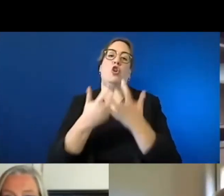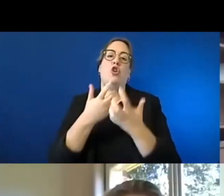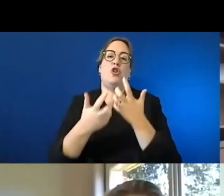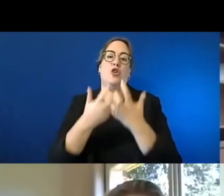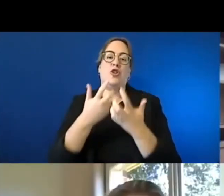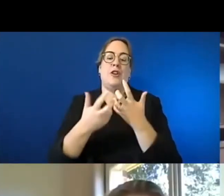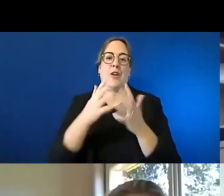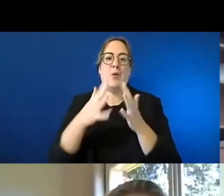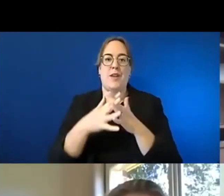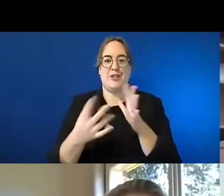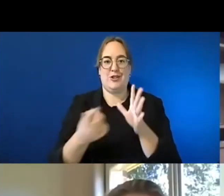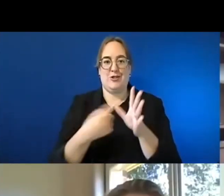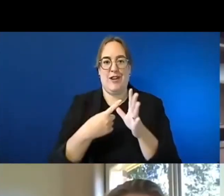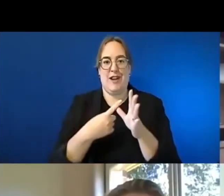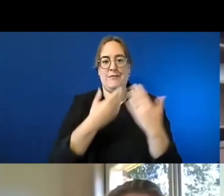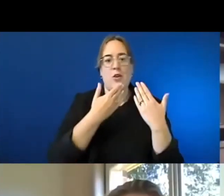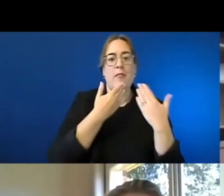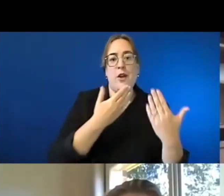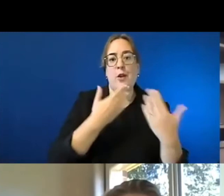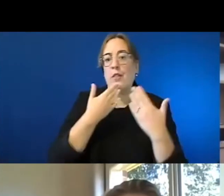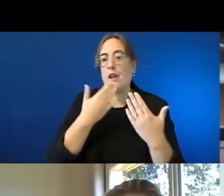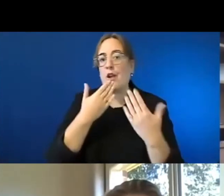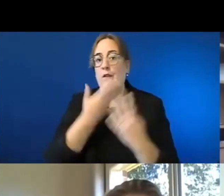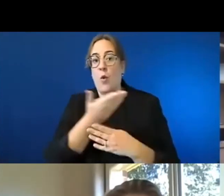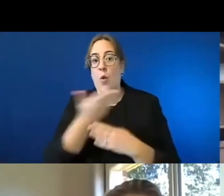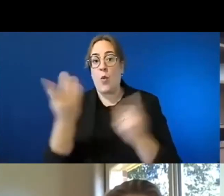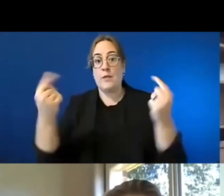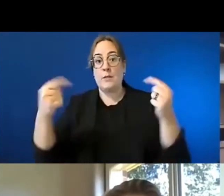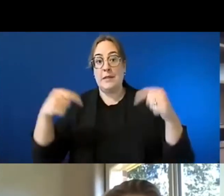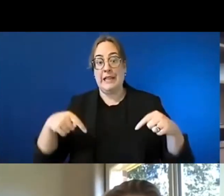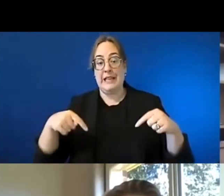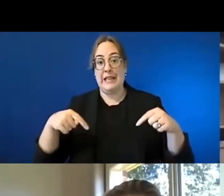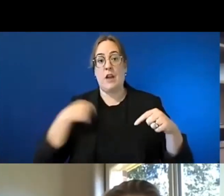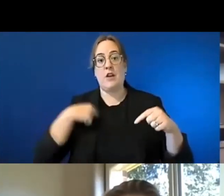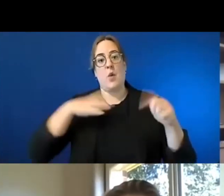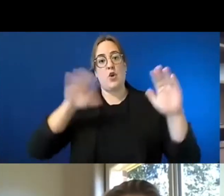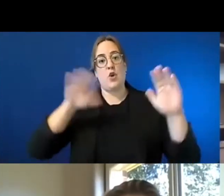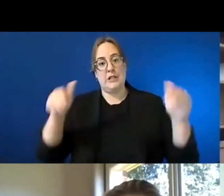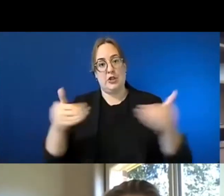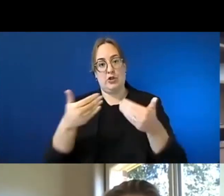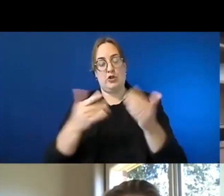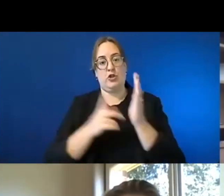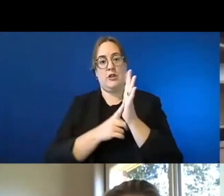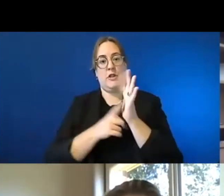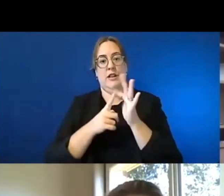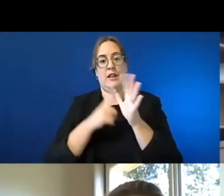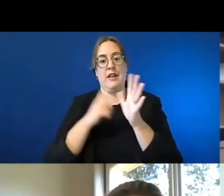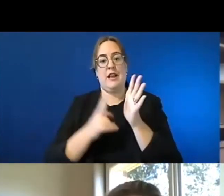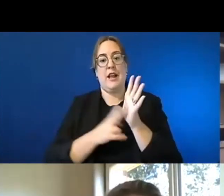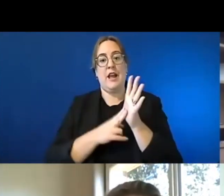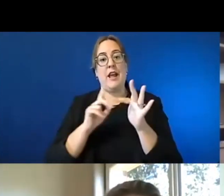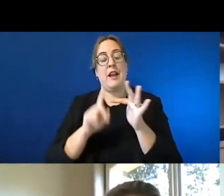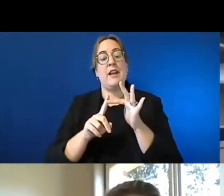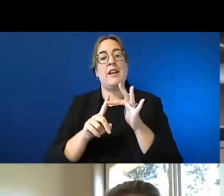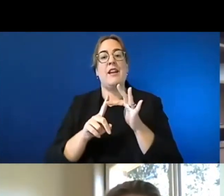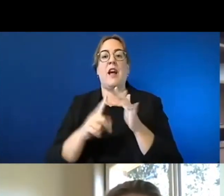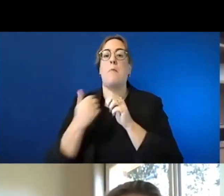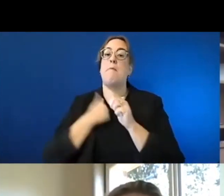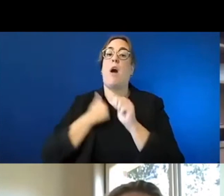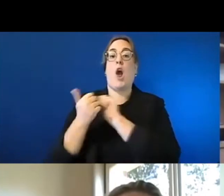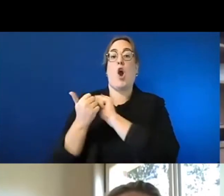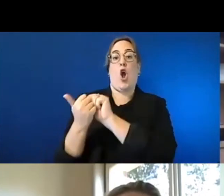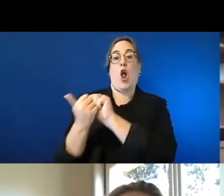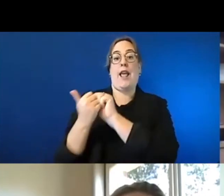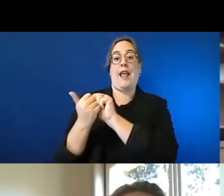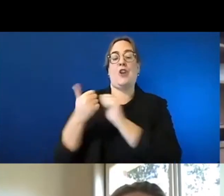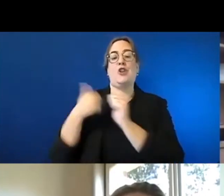and thank you for being here. I also wanted to introduce Leanne, who is another NDCO colleague of mine, and she will be reading